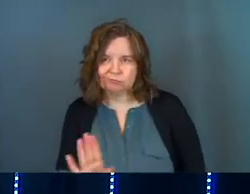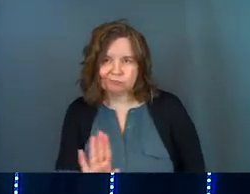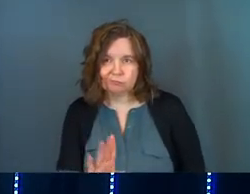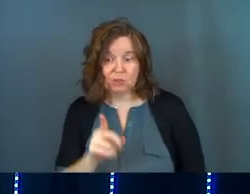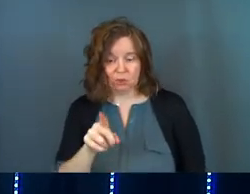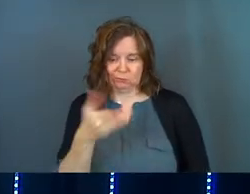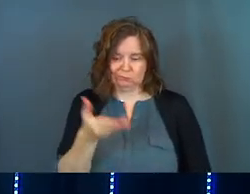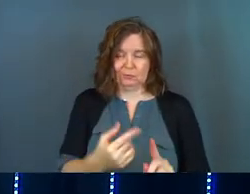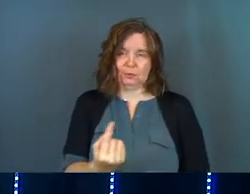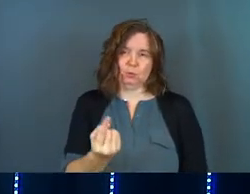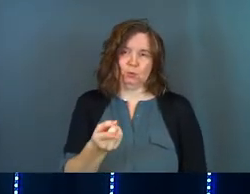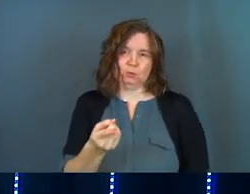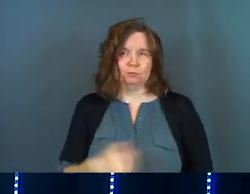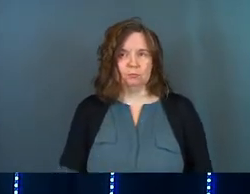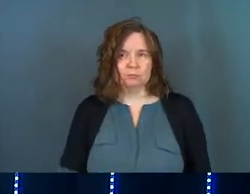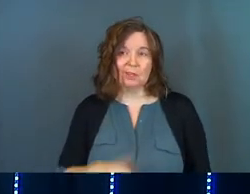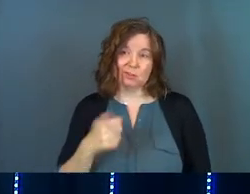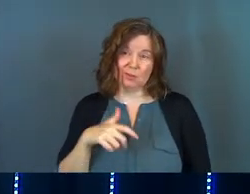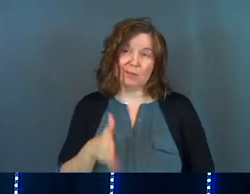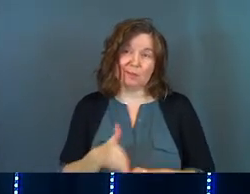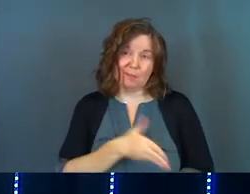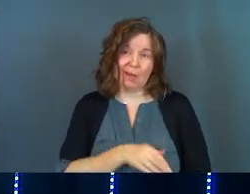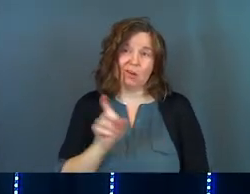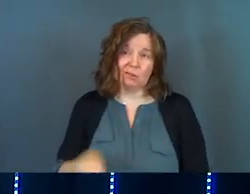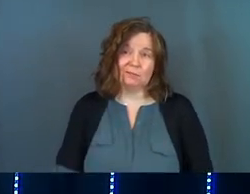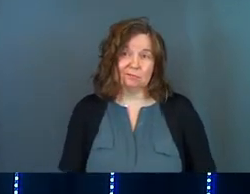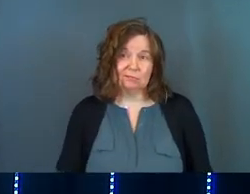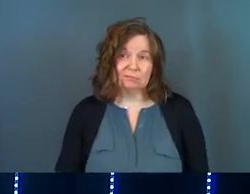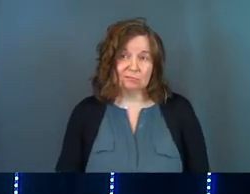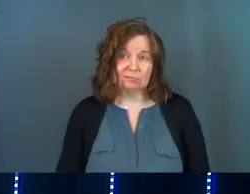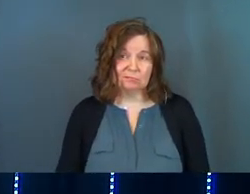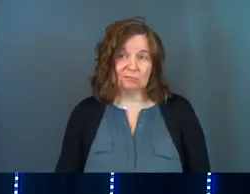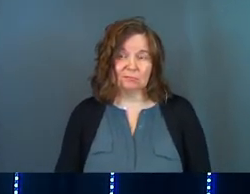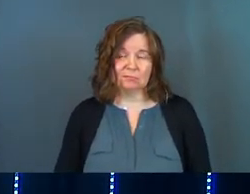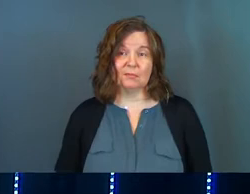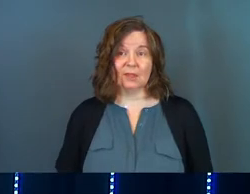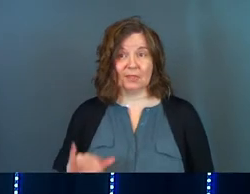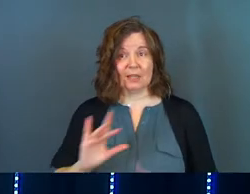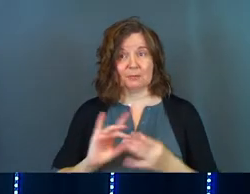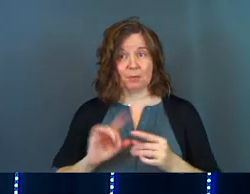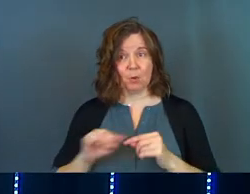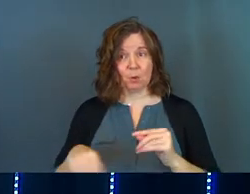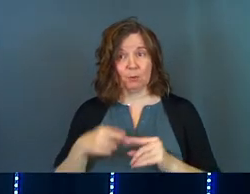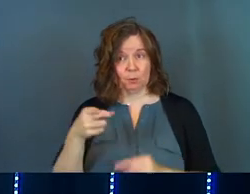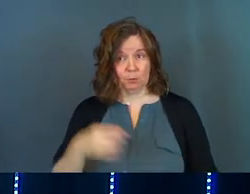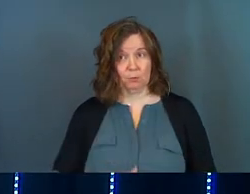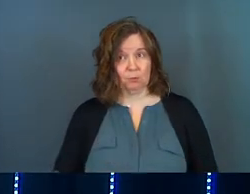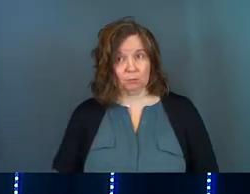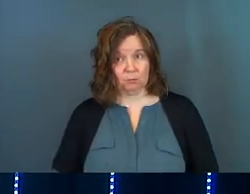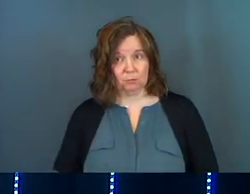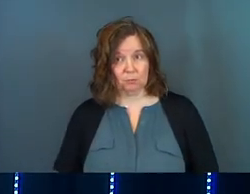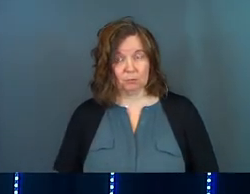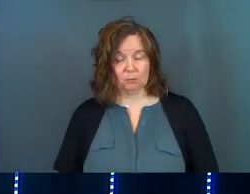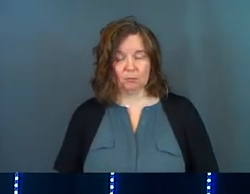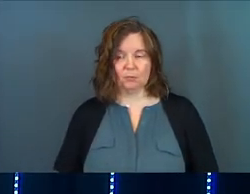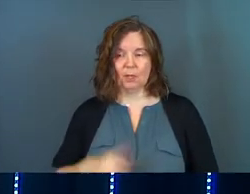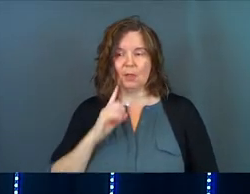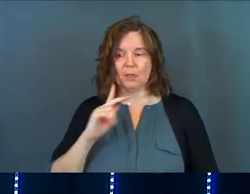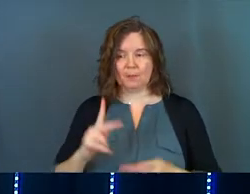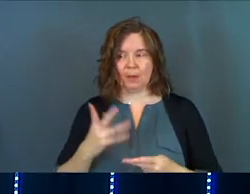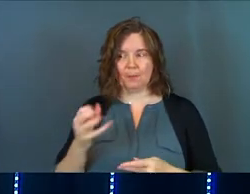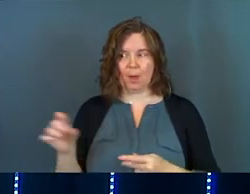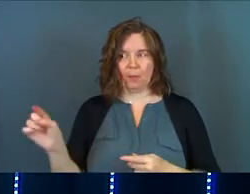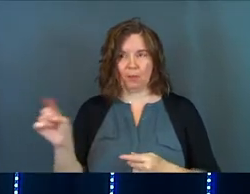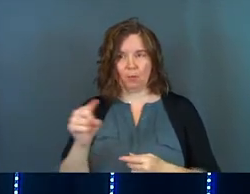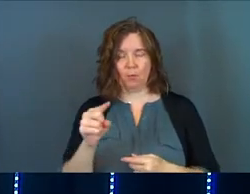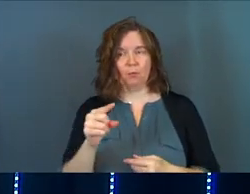You're just you, and you should have been better. That's been spoken over you. And there are people